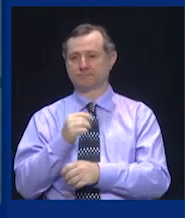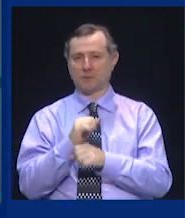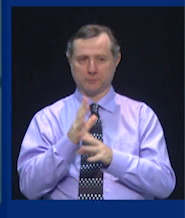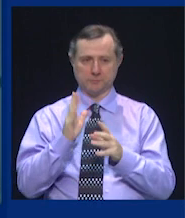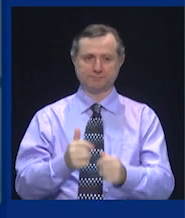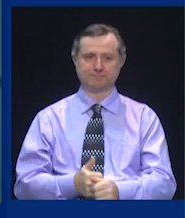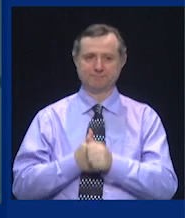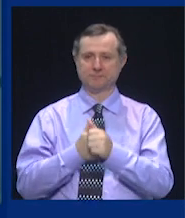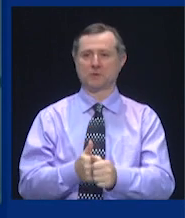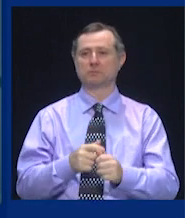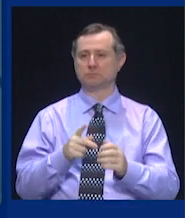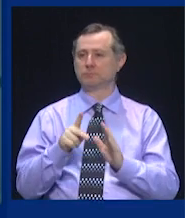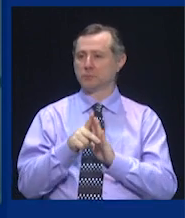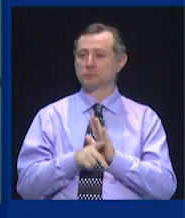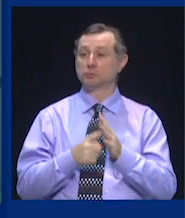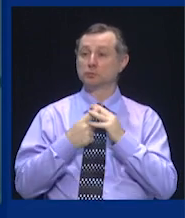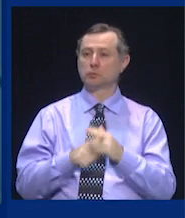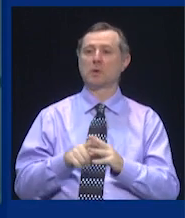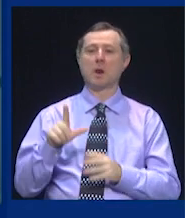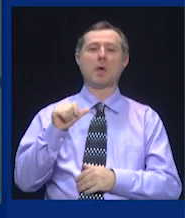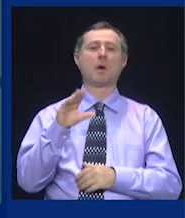policy starting Labor Day